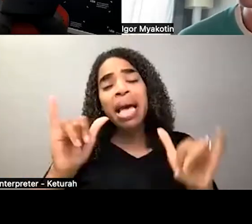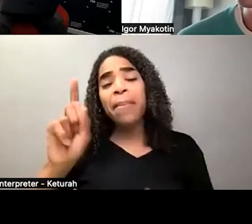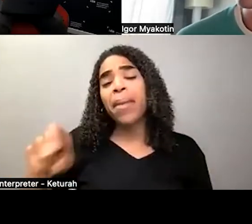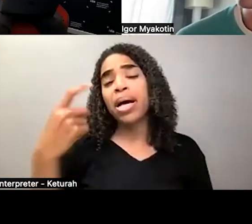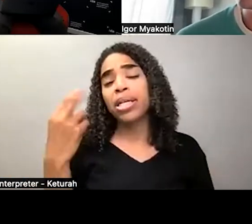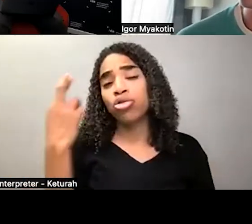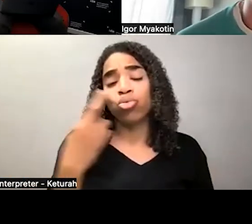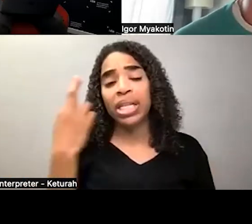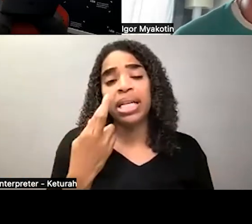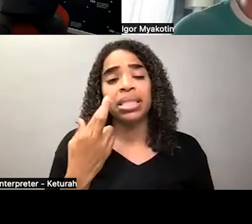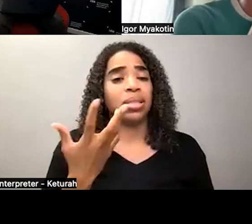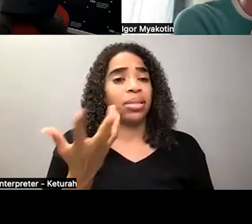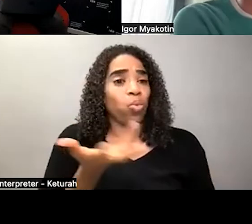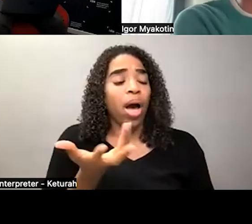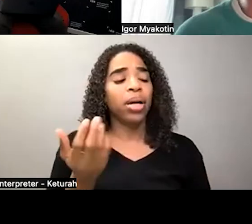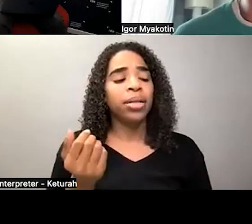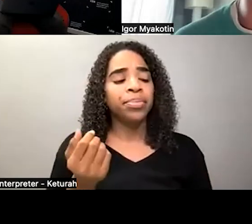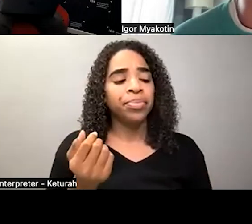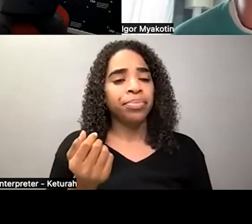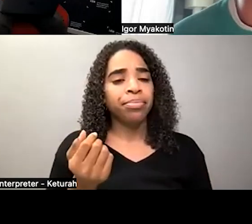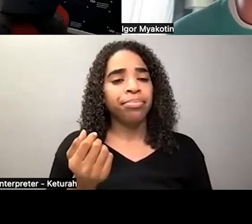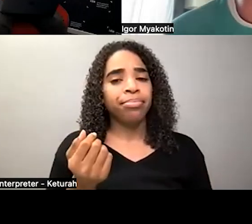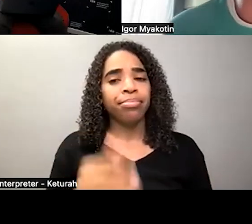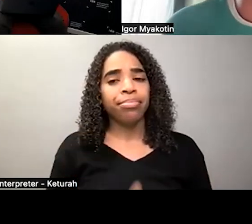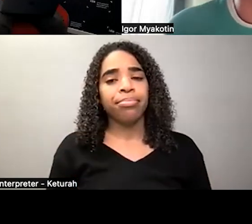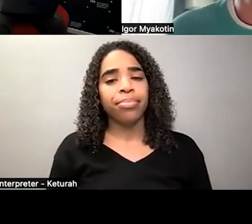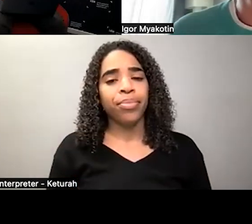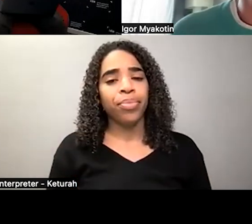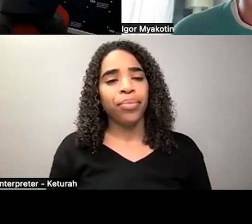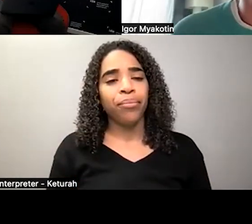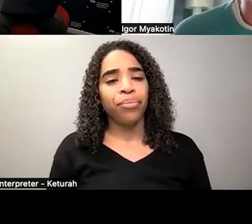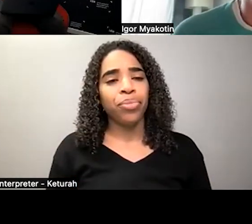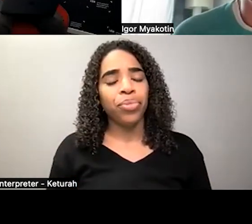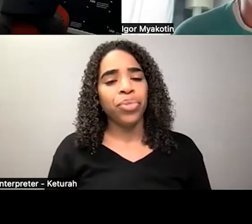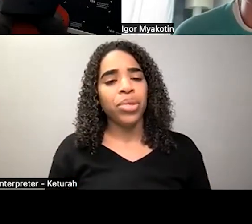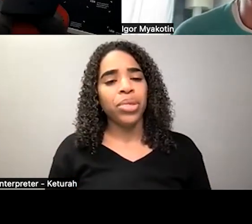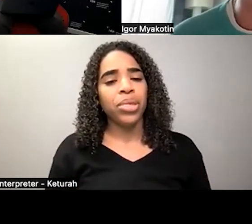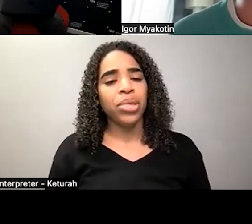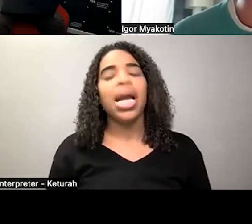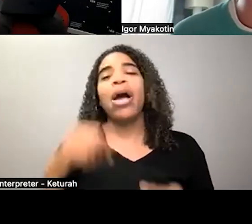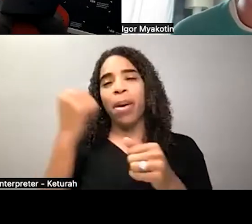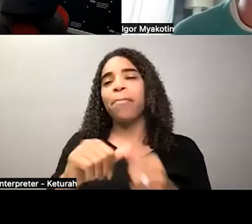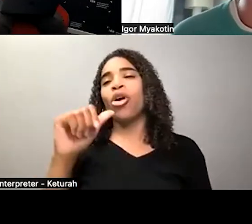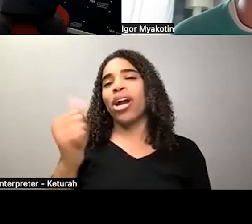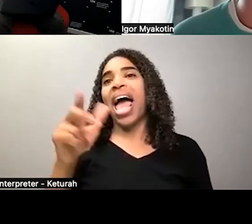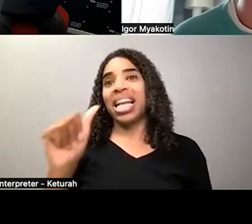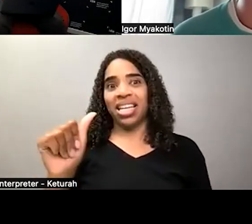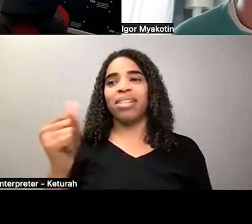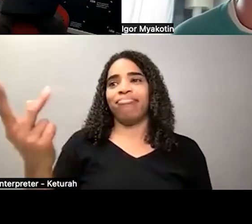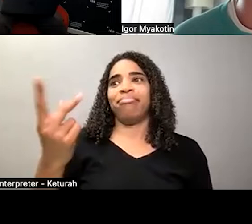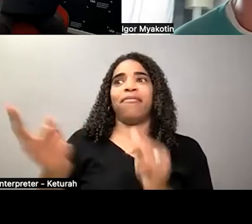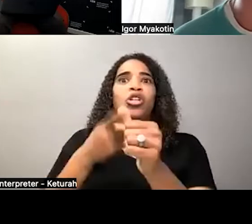where, you know, like what Boris was saying, so sort of similar to the when Agnia and I met online,